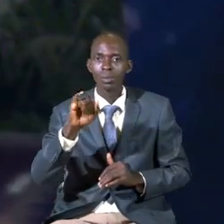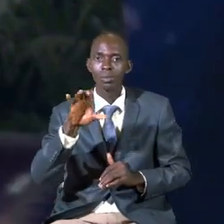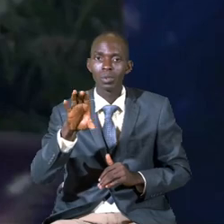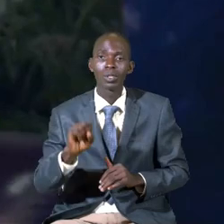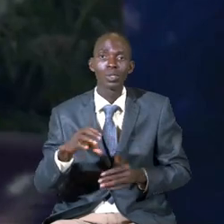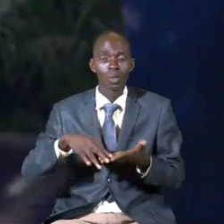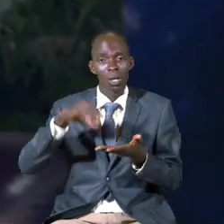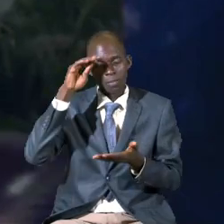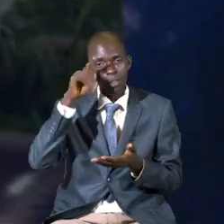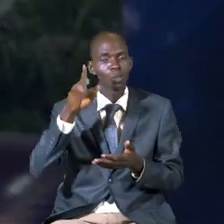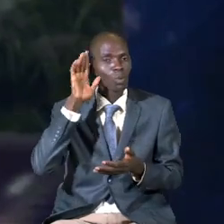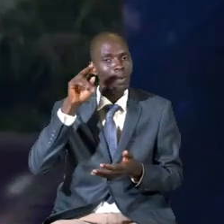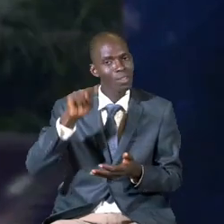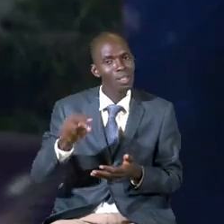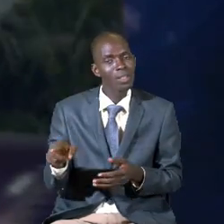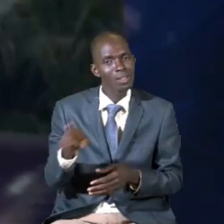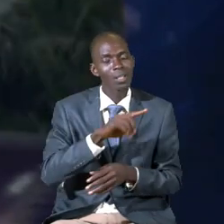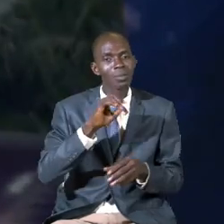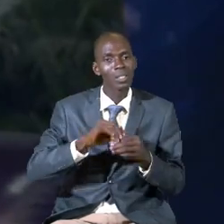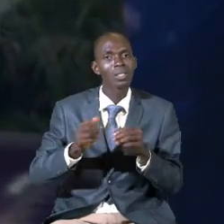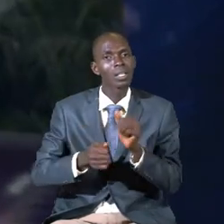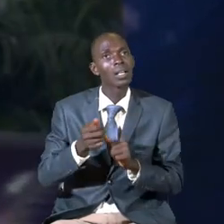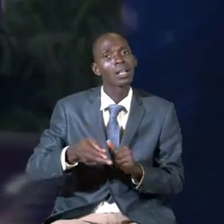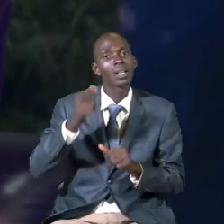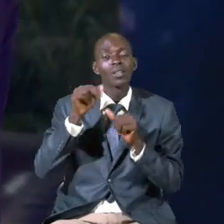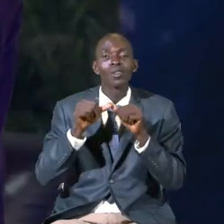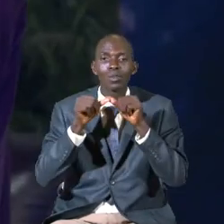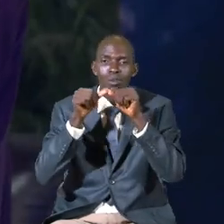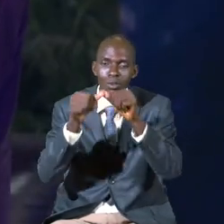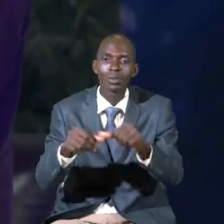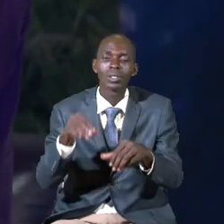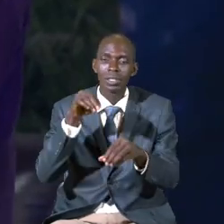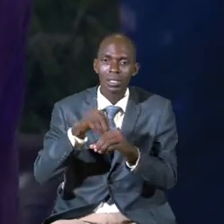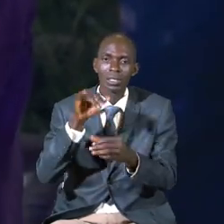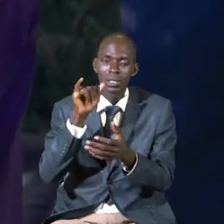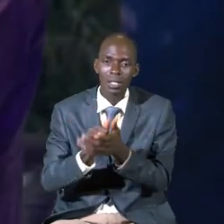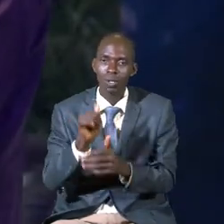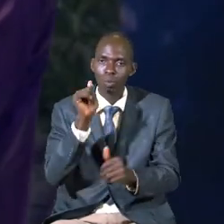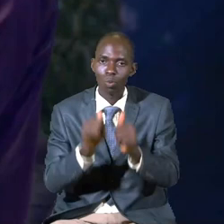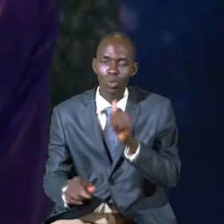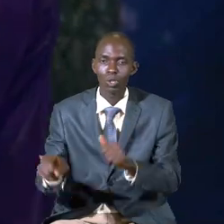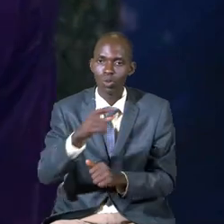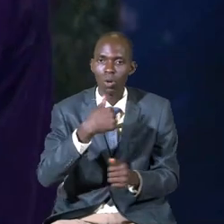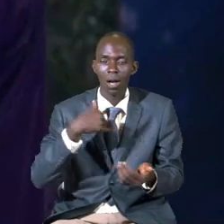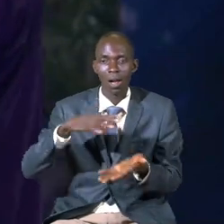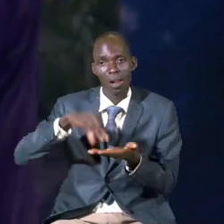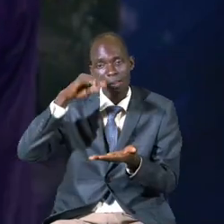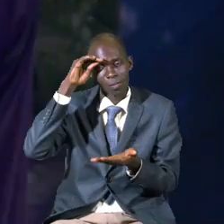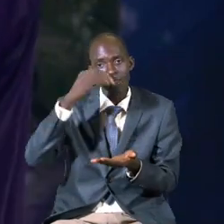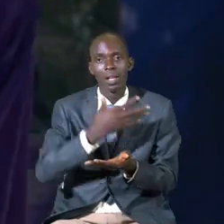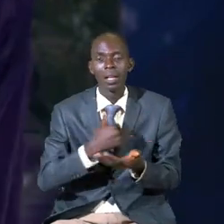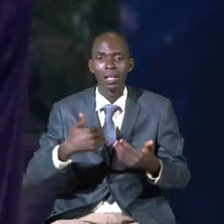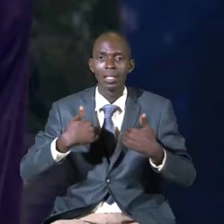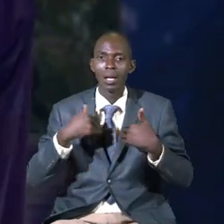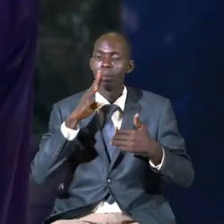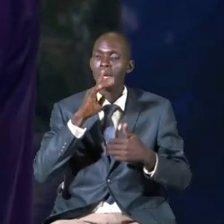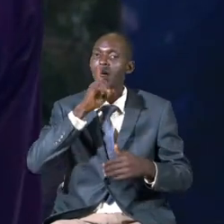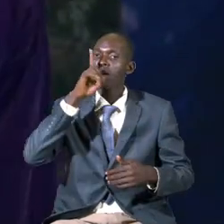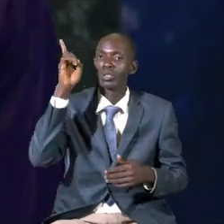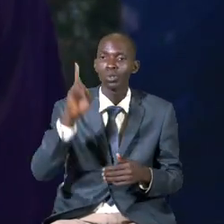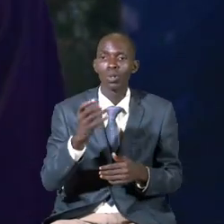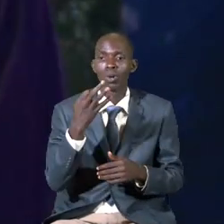even at a higher level continue now in the things which are was learned and has been assured of knowing of